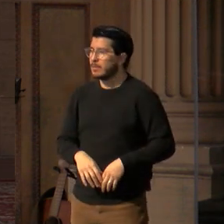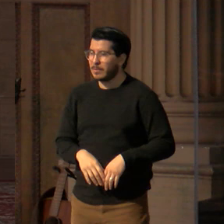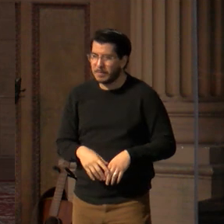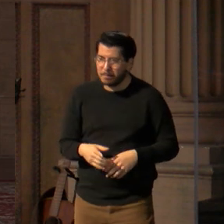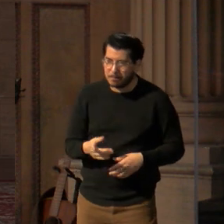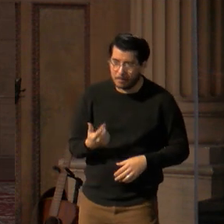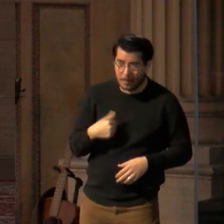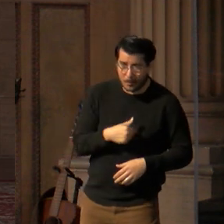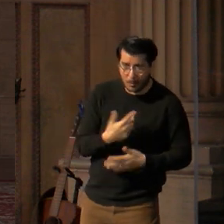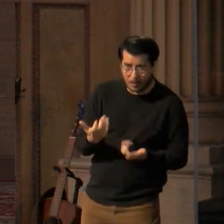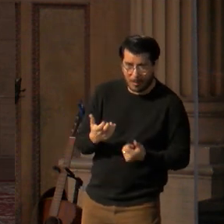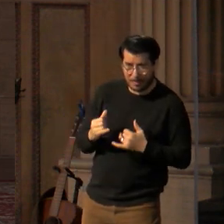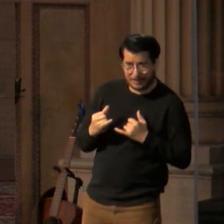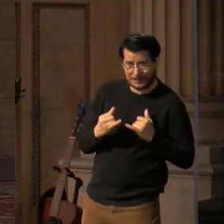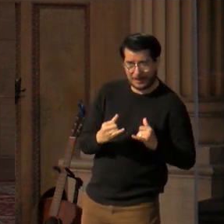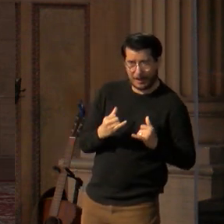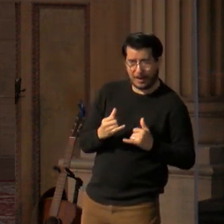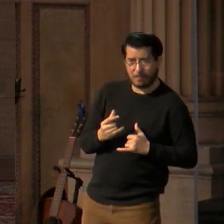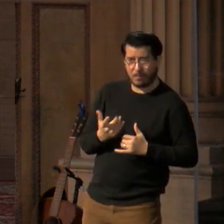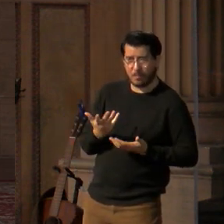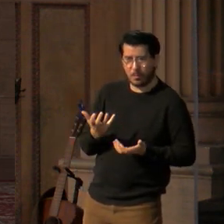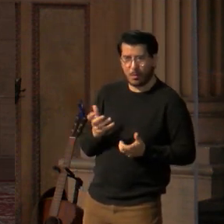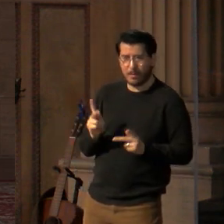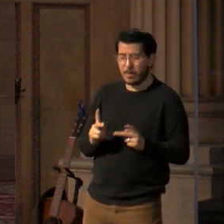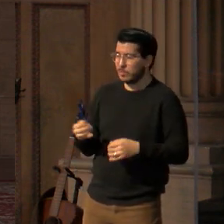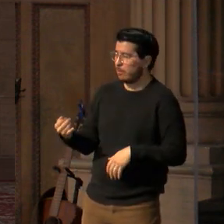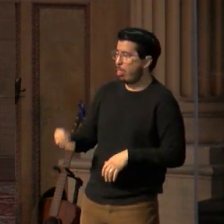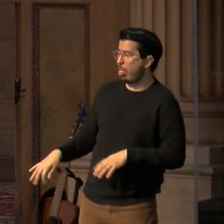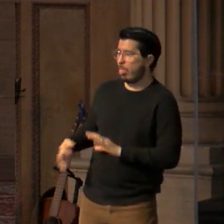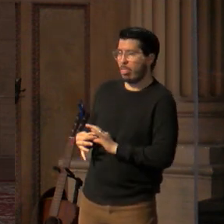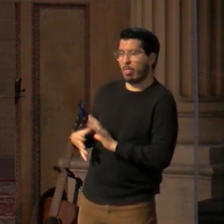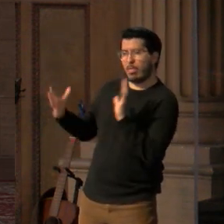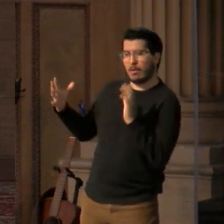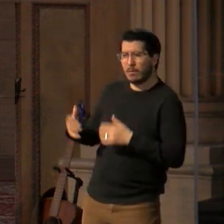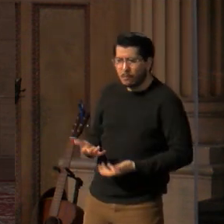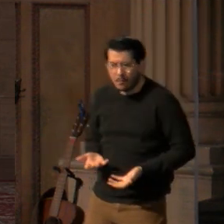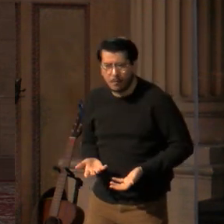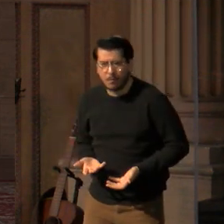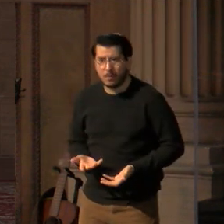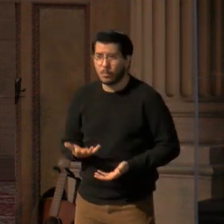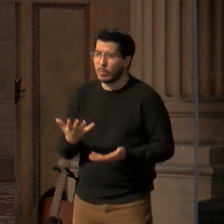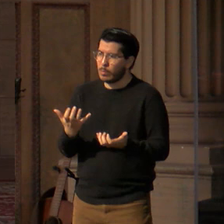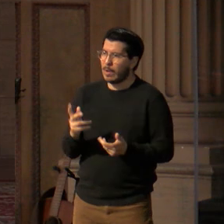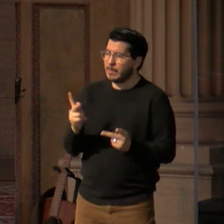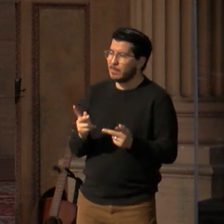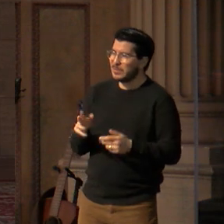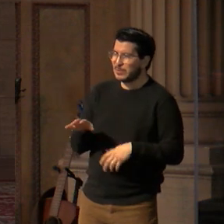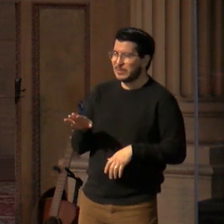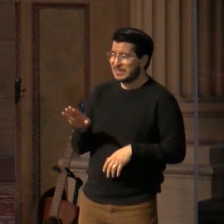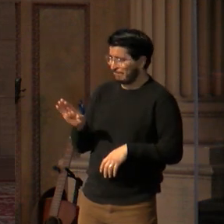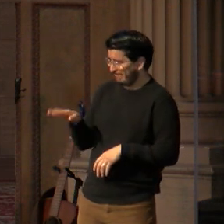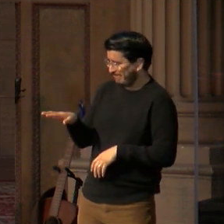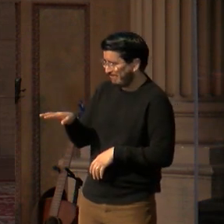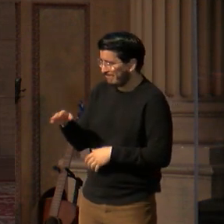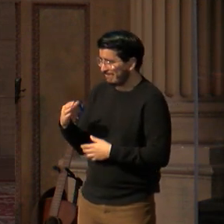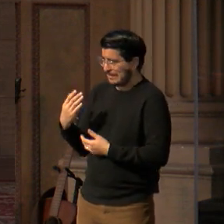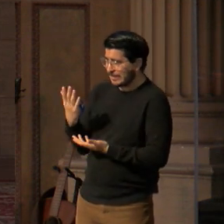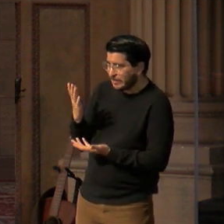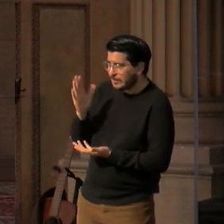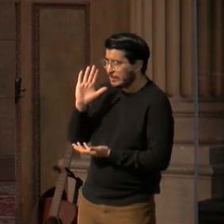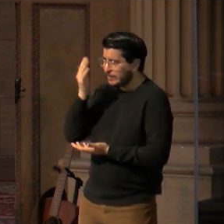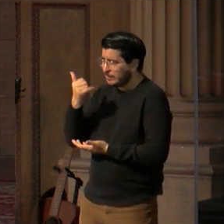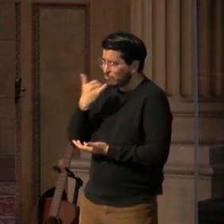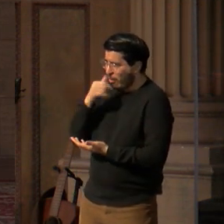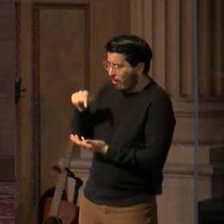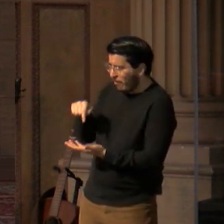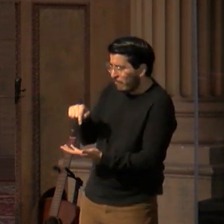want to be judged. We wouldn't want people to just disappear from our lives. We would want them to come to us humbly and show us what we've done wrong, give